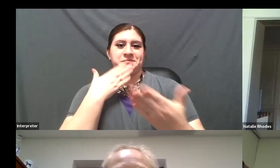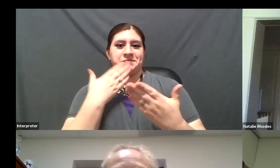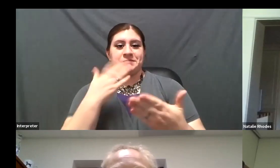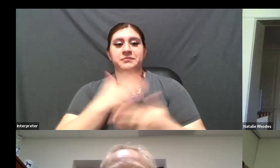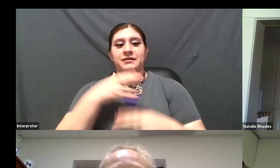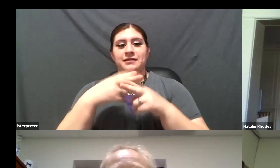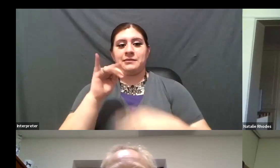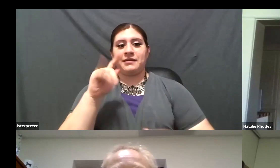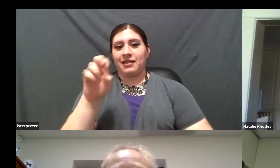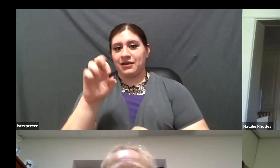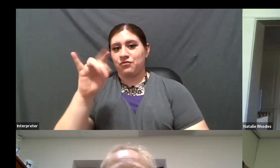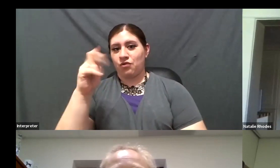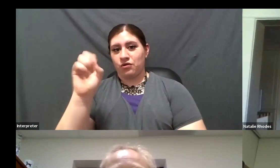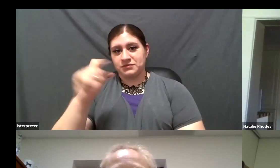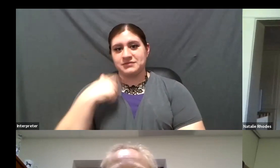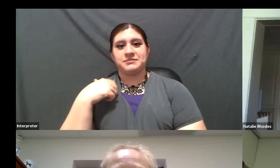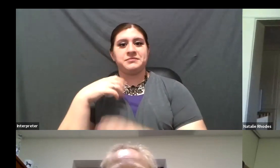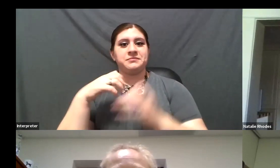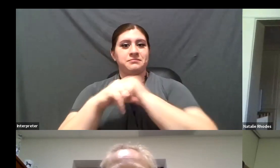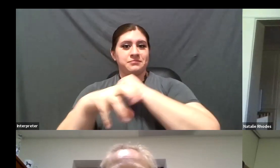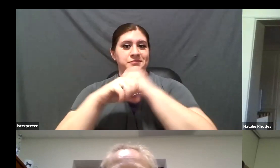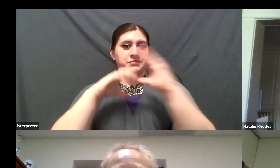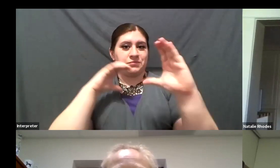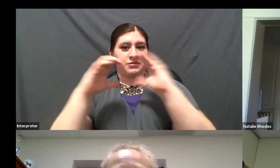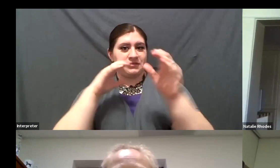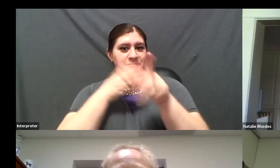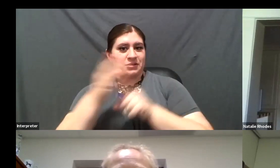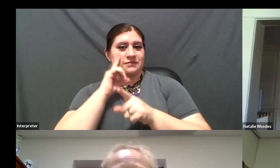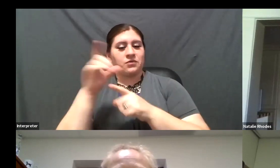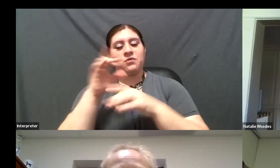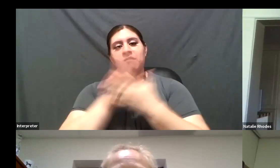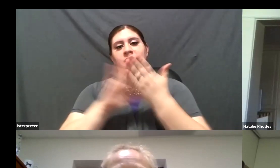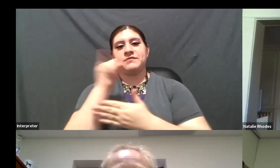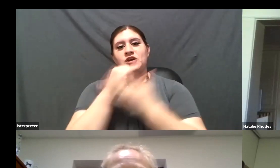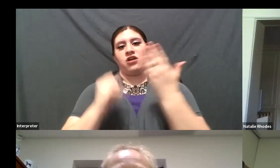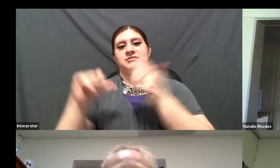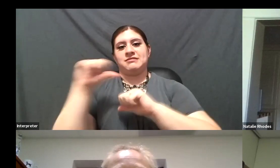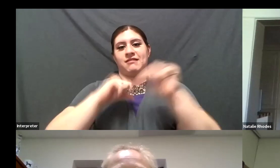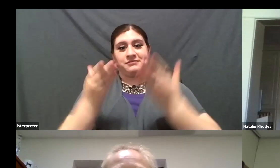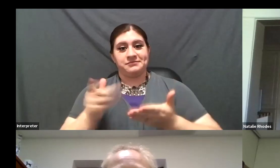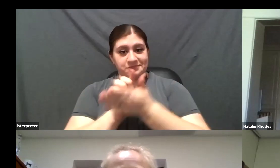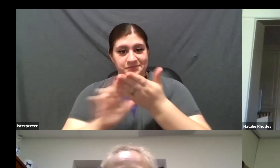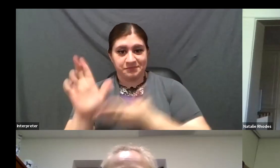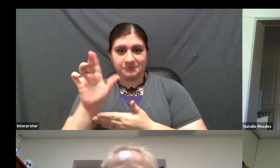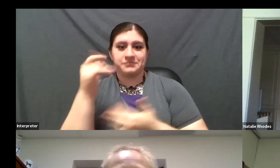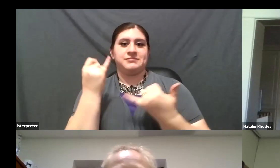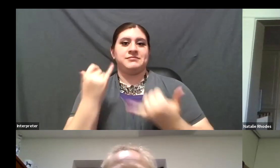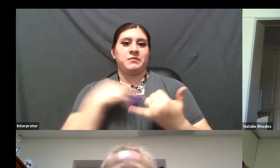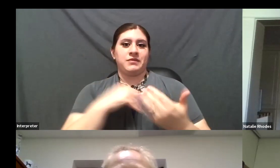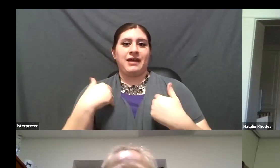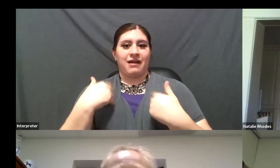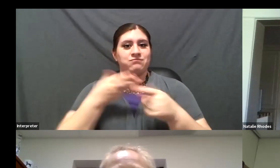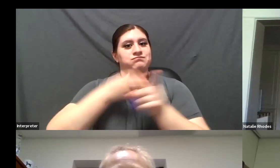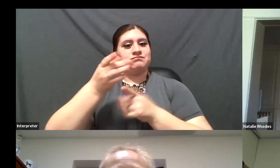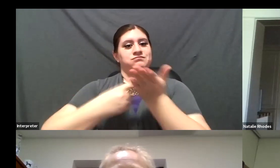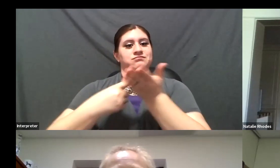My name is Natalie Rhodes, and I'm the Marketing Communications Manager for the College of Arts and Sciences here at Lamar University. Today, we're having a major